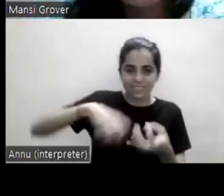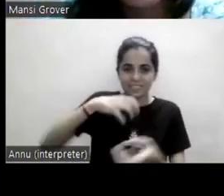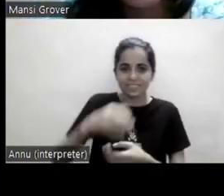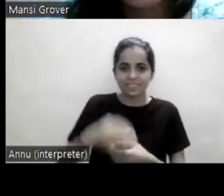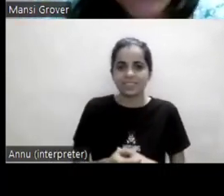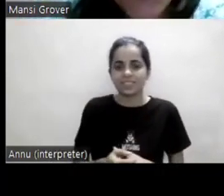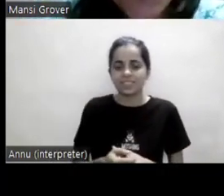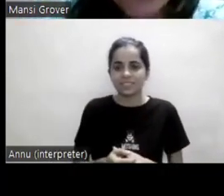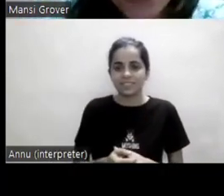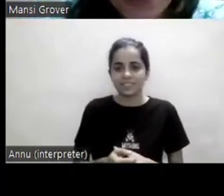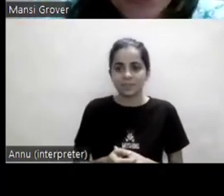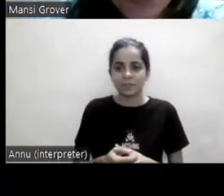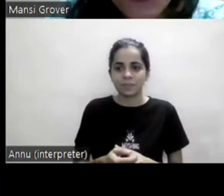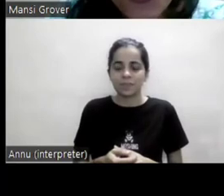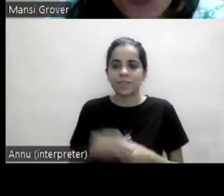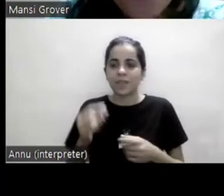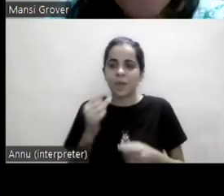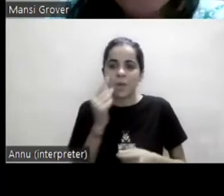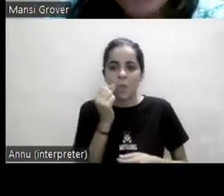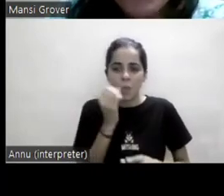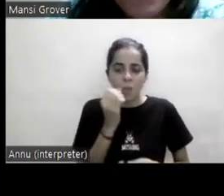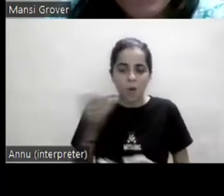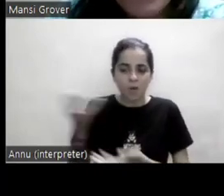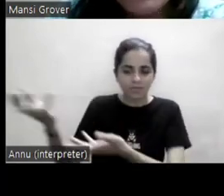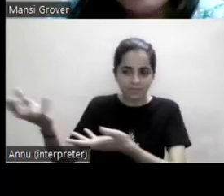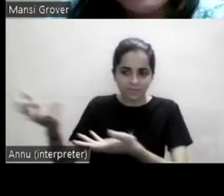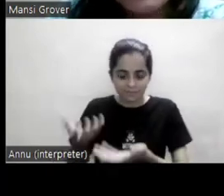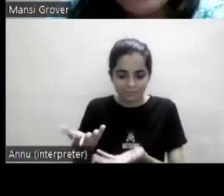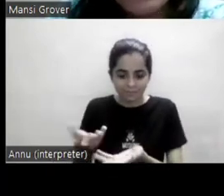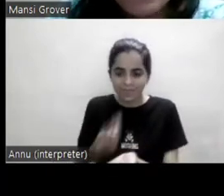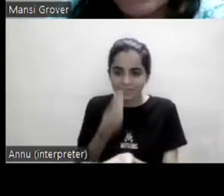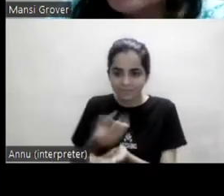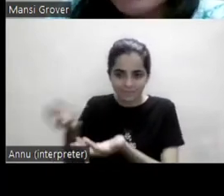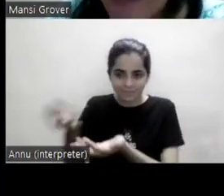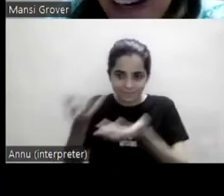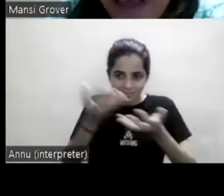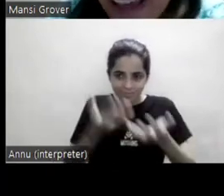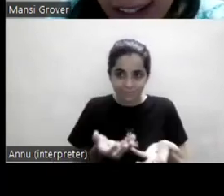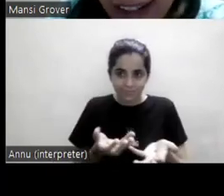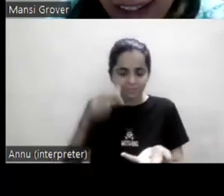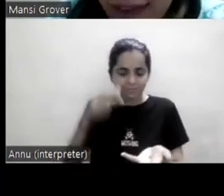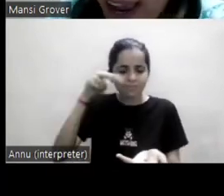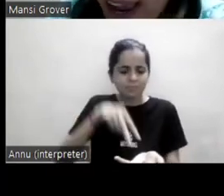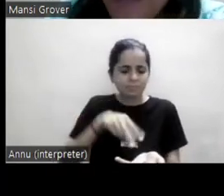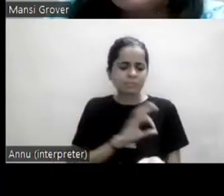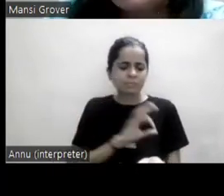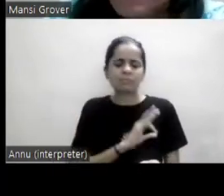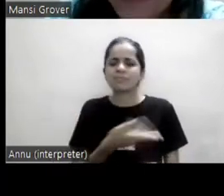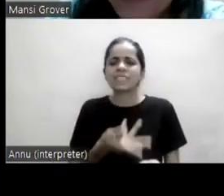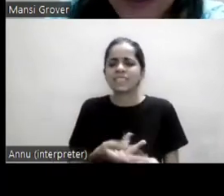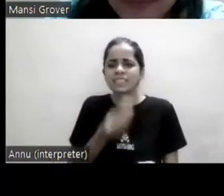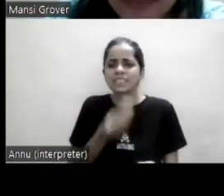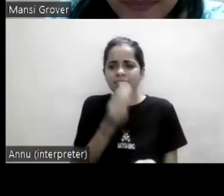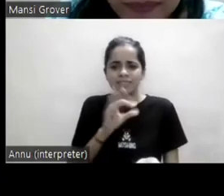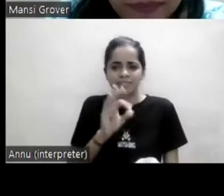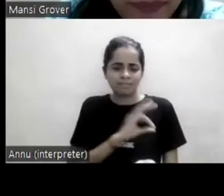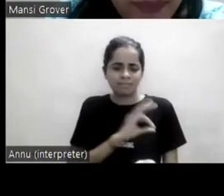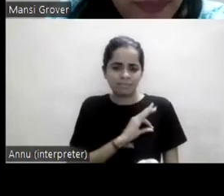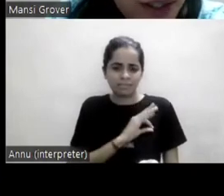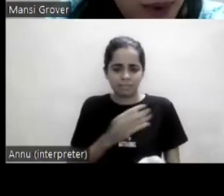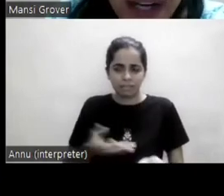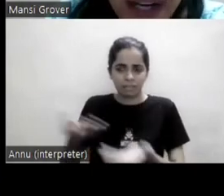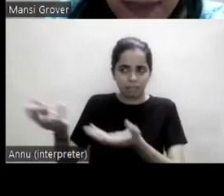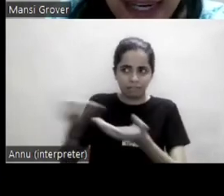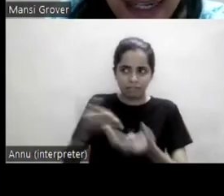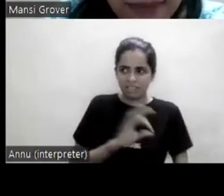is served his food in a restaurant and he doesn't like it, the way it is served. So